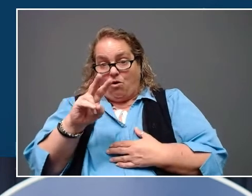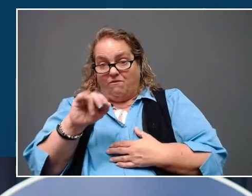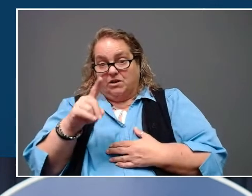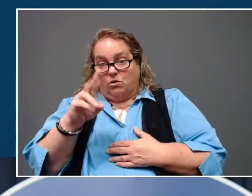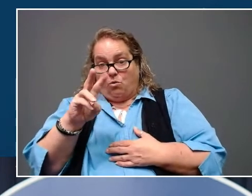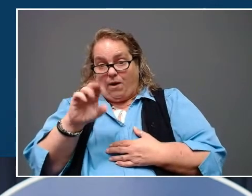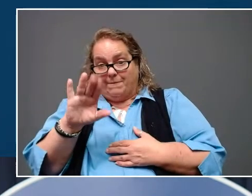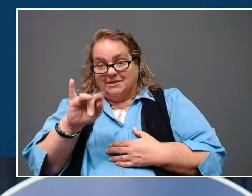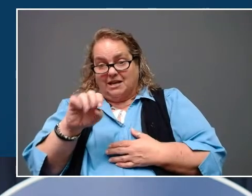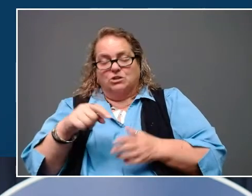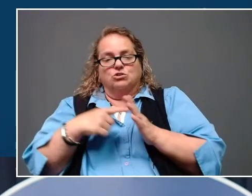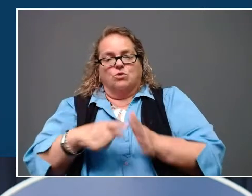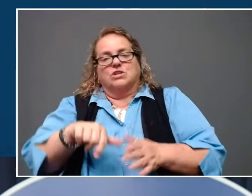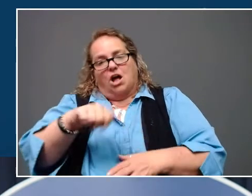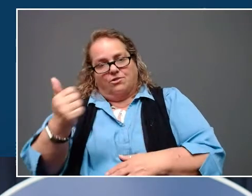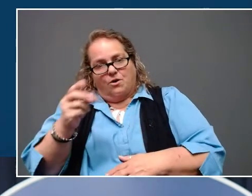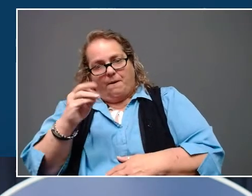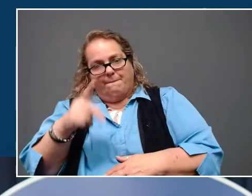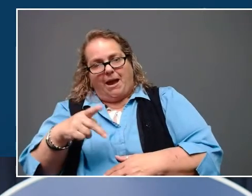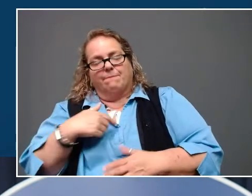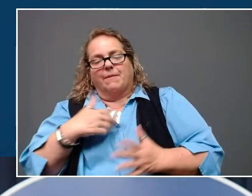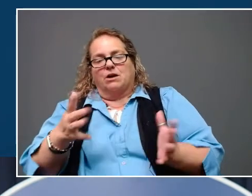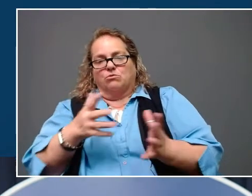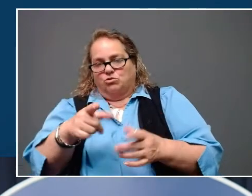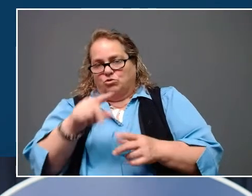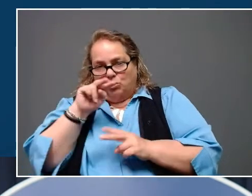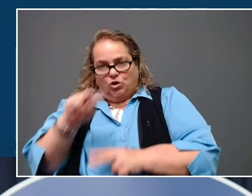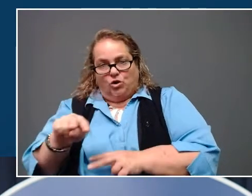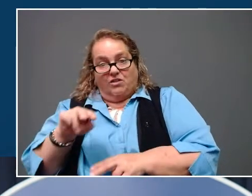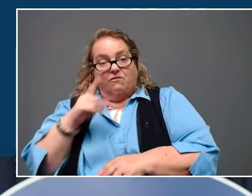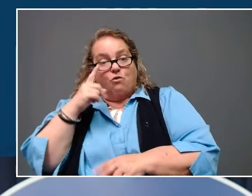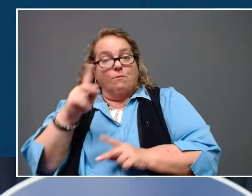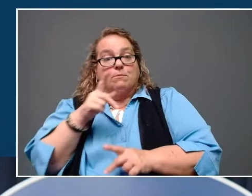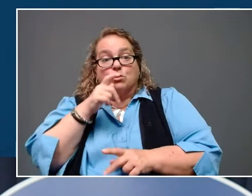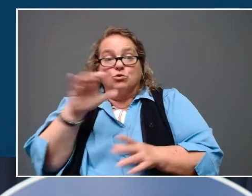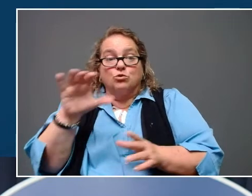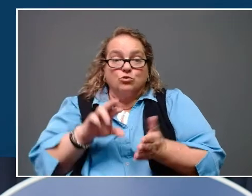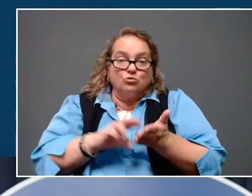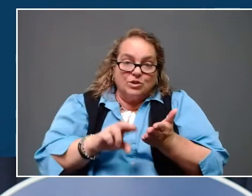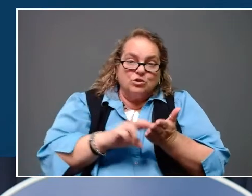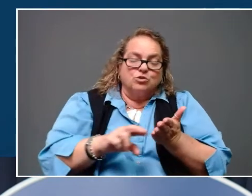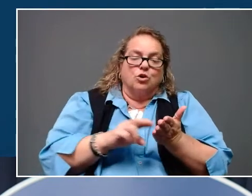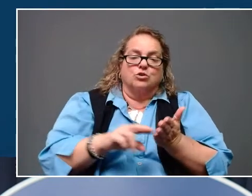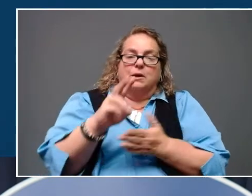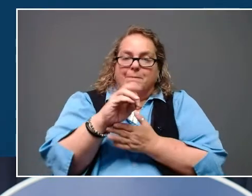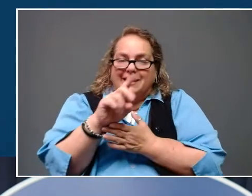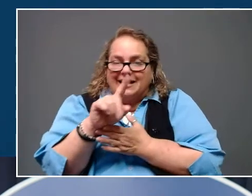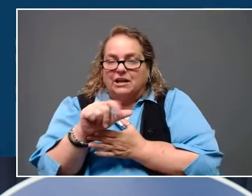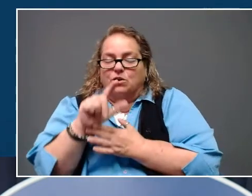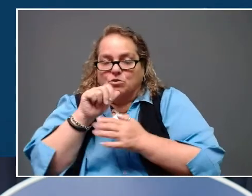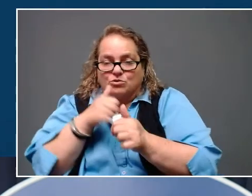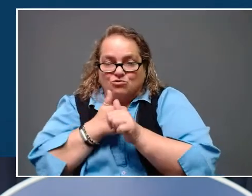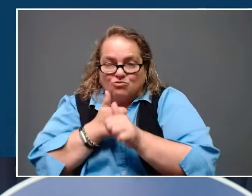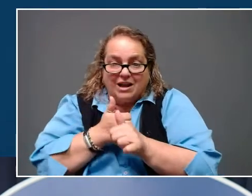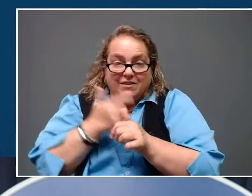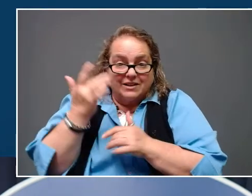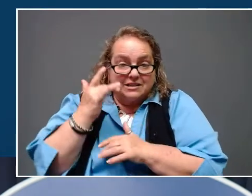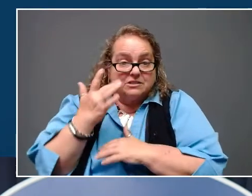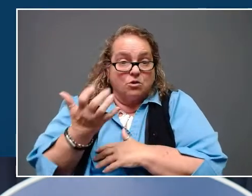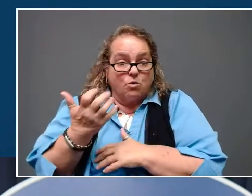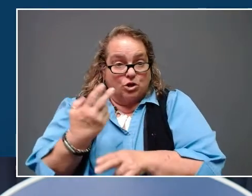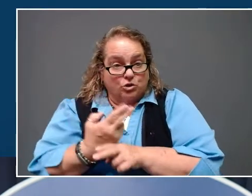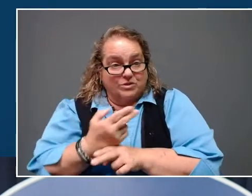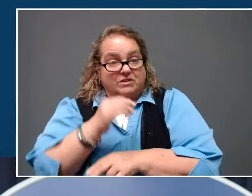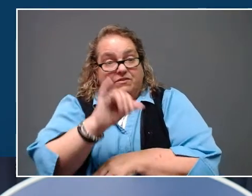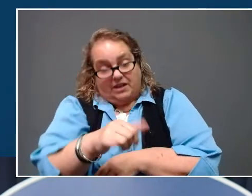one I'd encourage you all to look at. But for those people who do research, for the media, for others who are tracking the disease and reporting to you, we